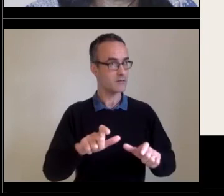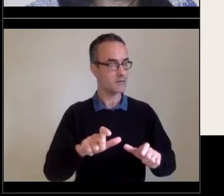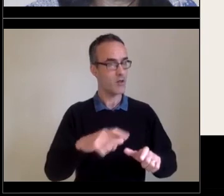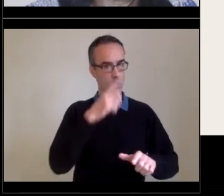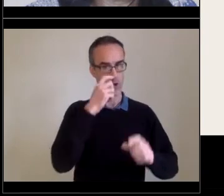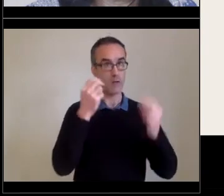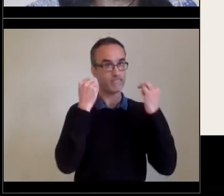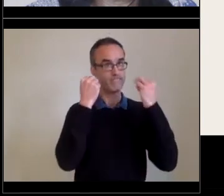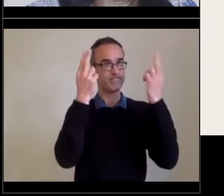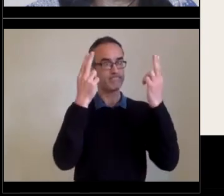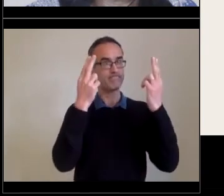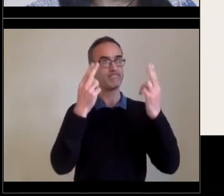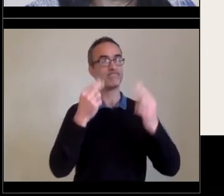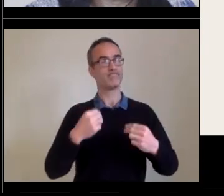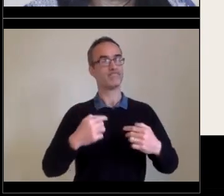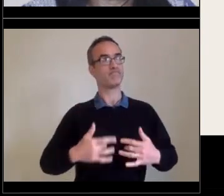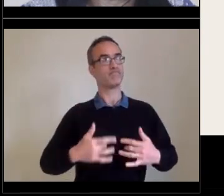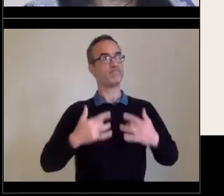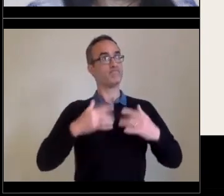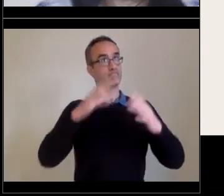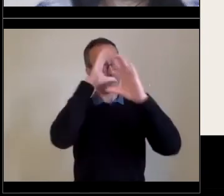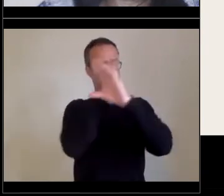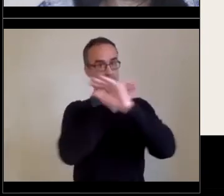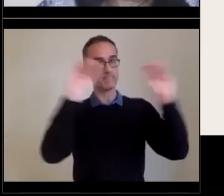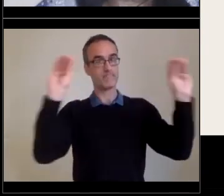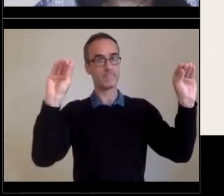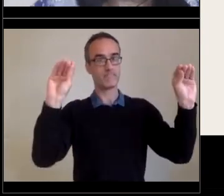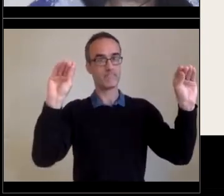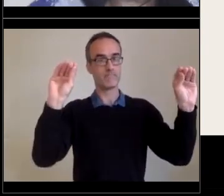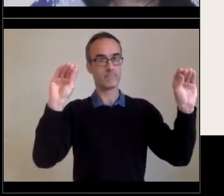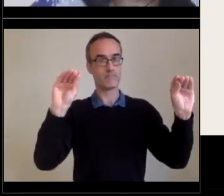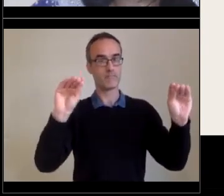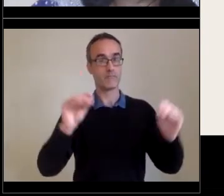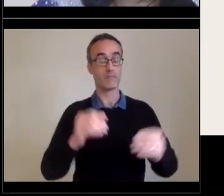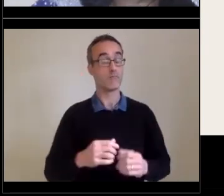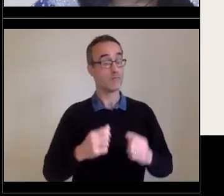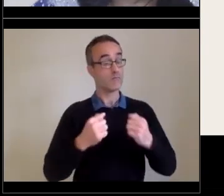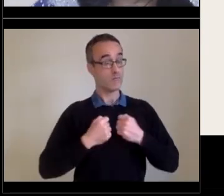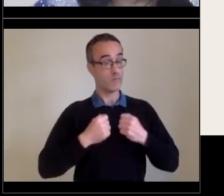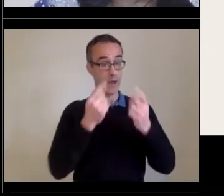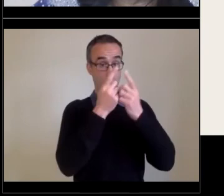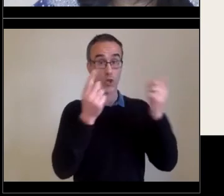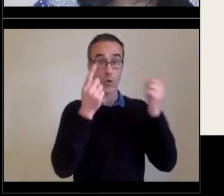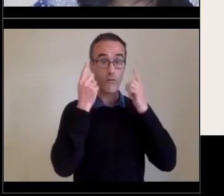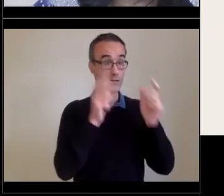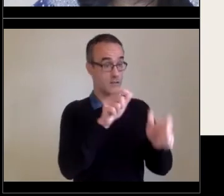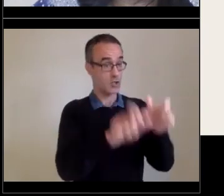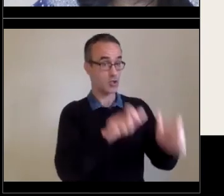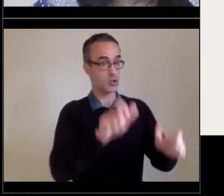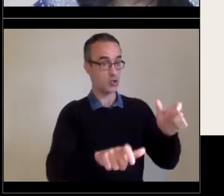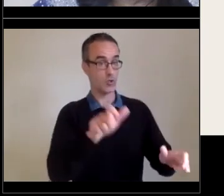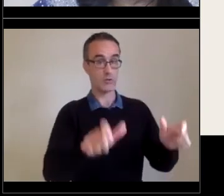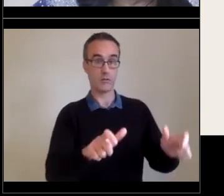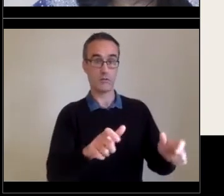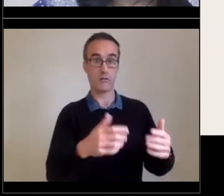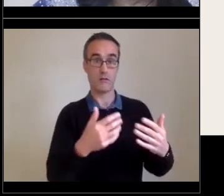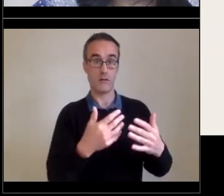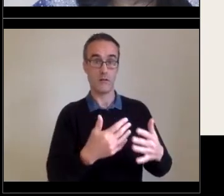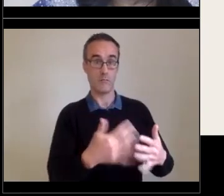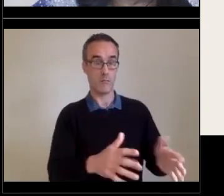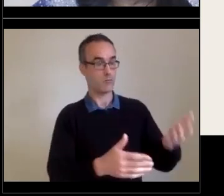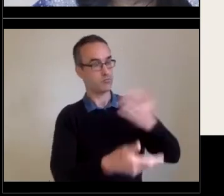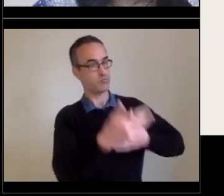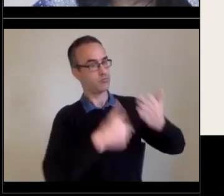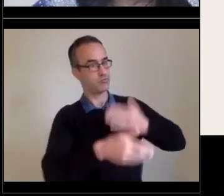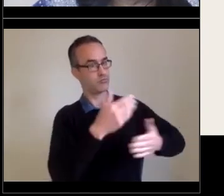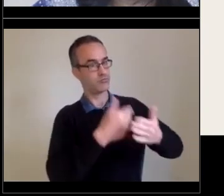certainly seen incredible challenge from our students in our universities and our student unions, and coming forward and actually really pushing senior management